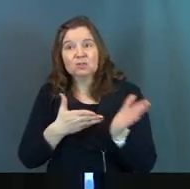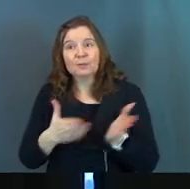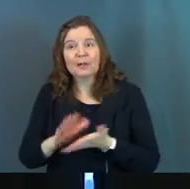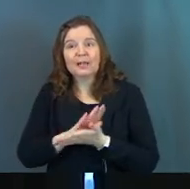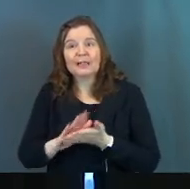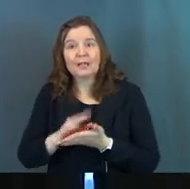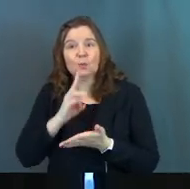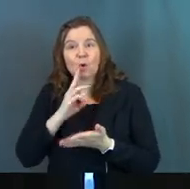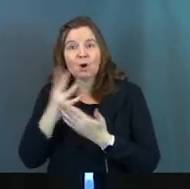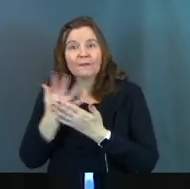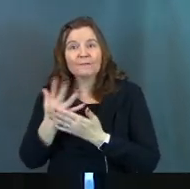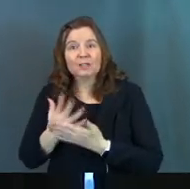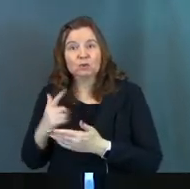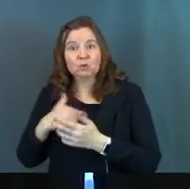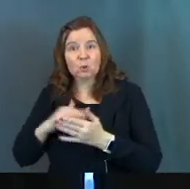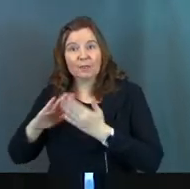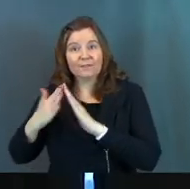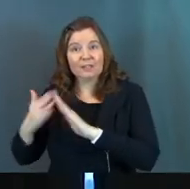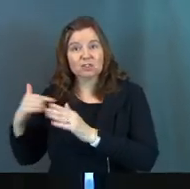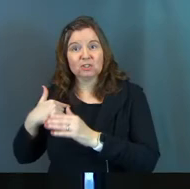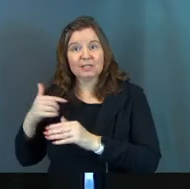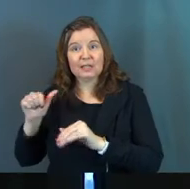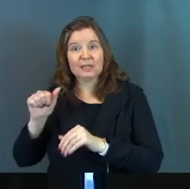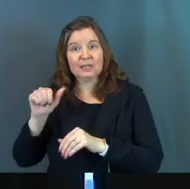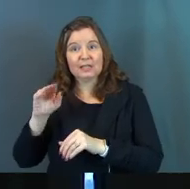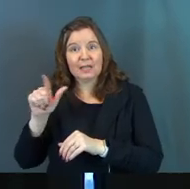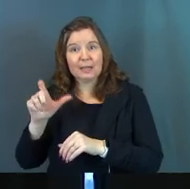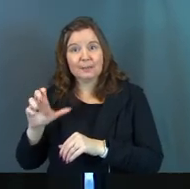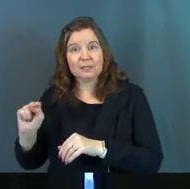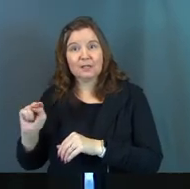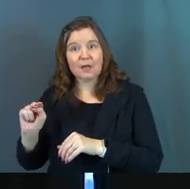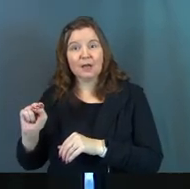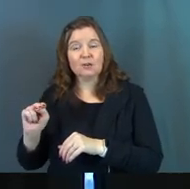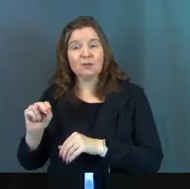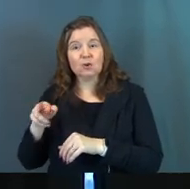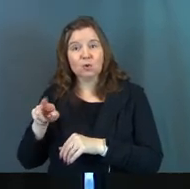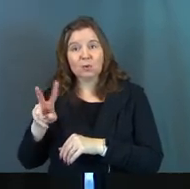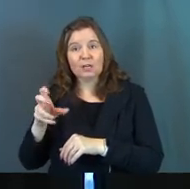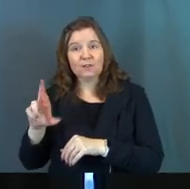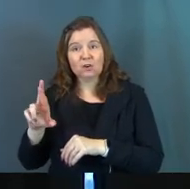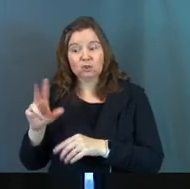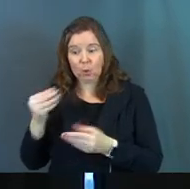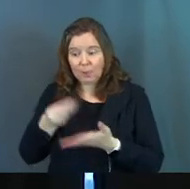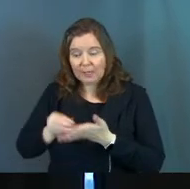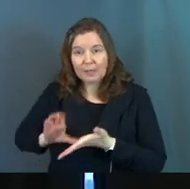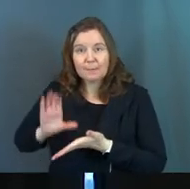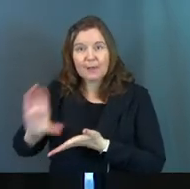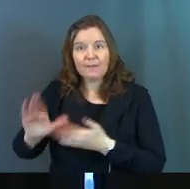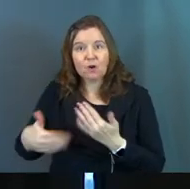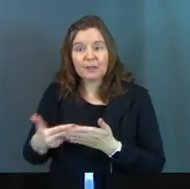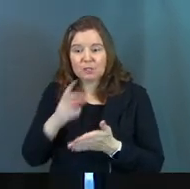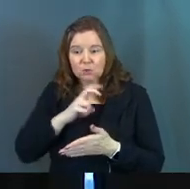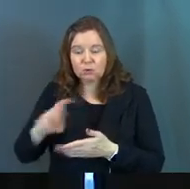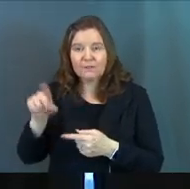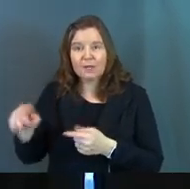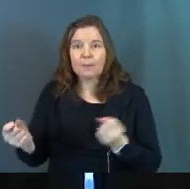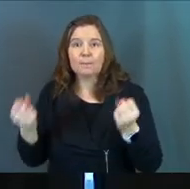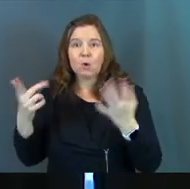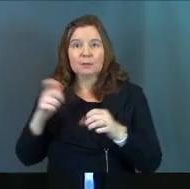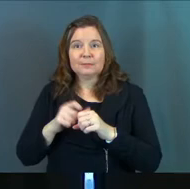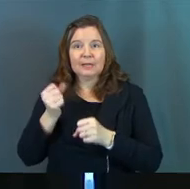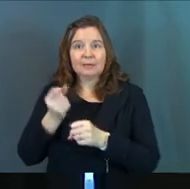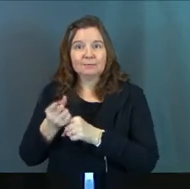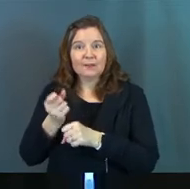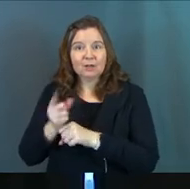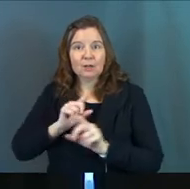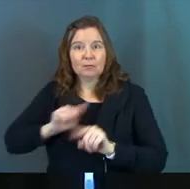to bring clean water filters to villages in the Amazon River Basin. And so he funded all of it, and he was traveling down there multiple